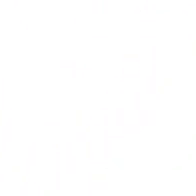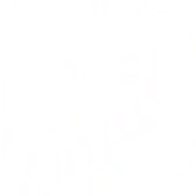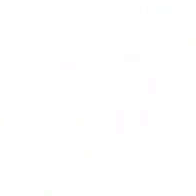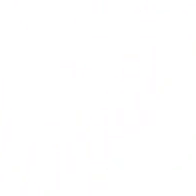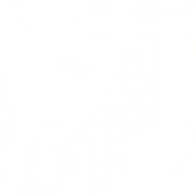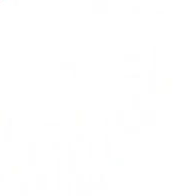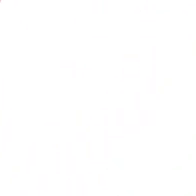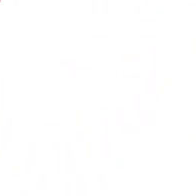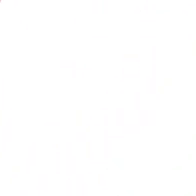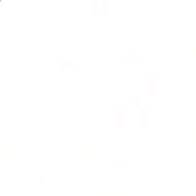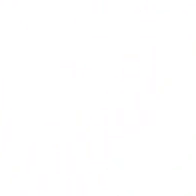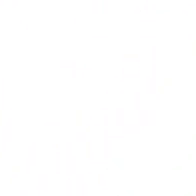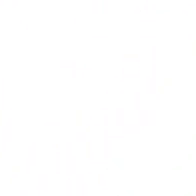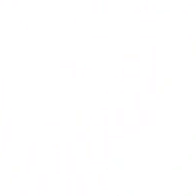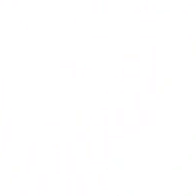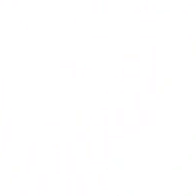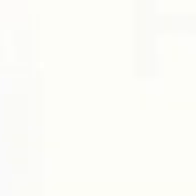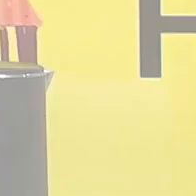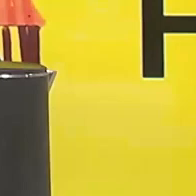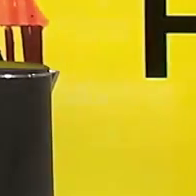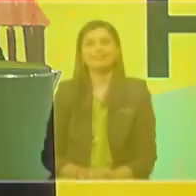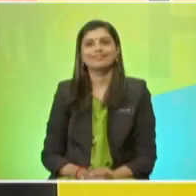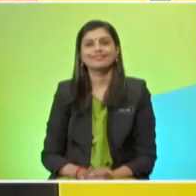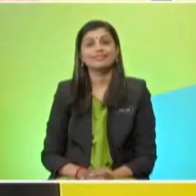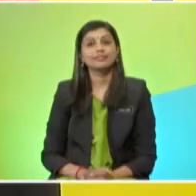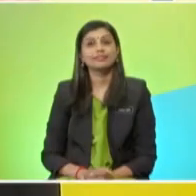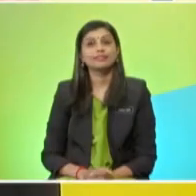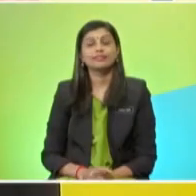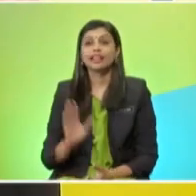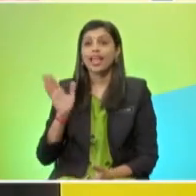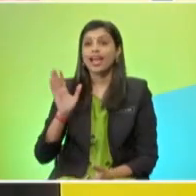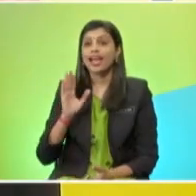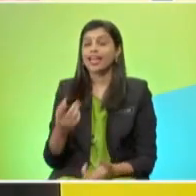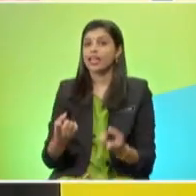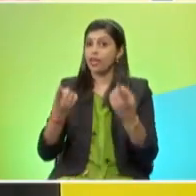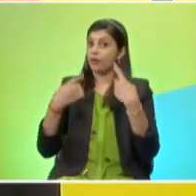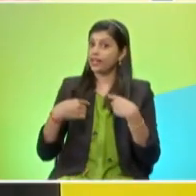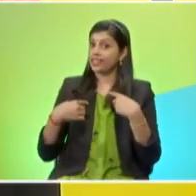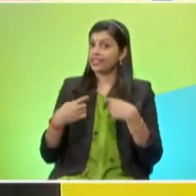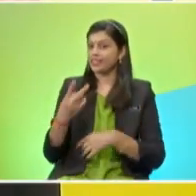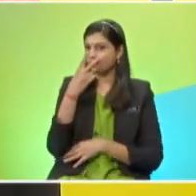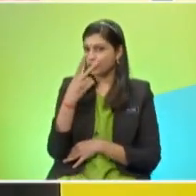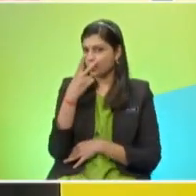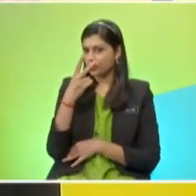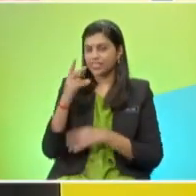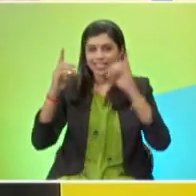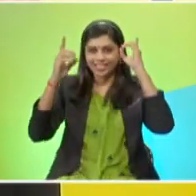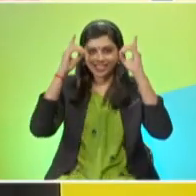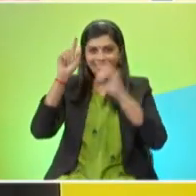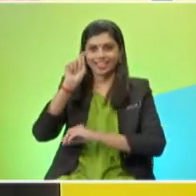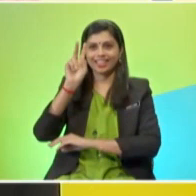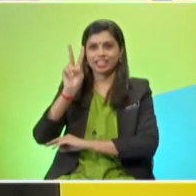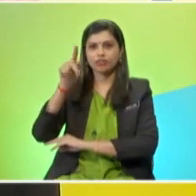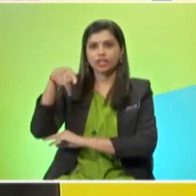Didik TV KPM. And welcome back to Didik TV KPM. I'm